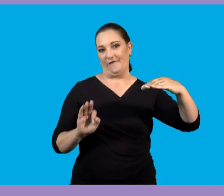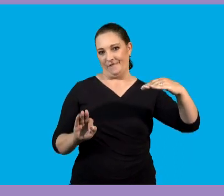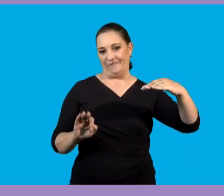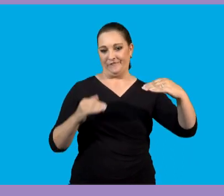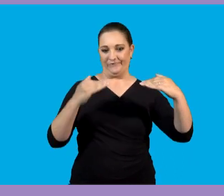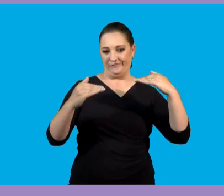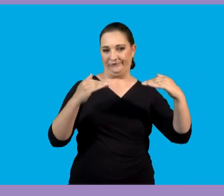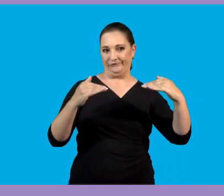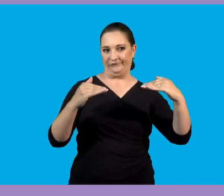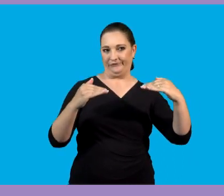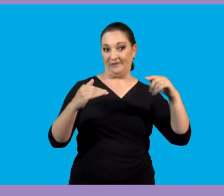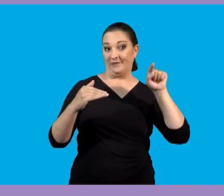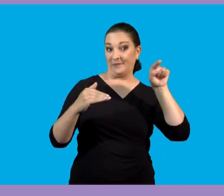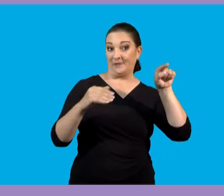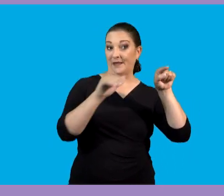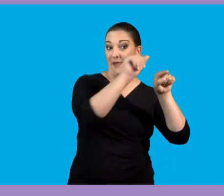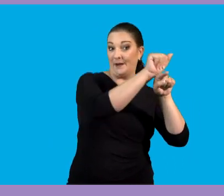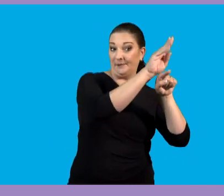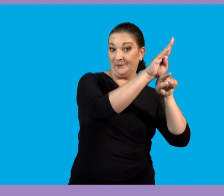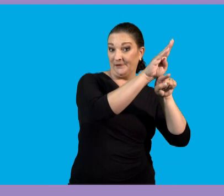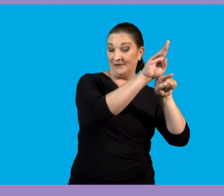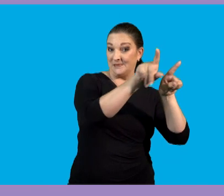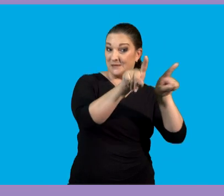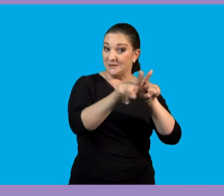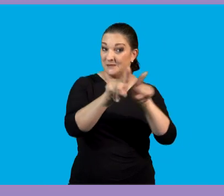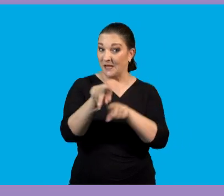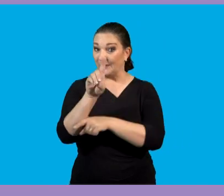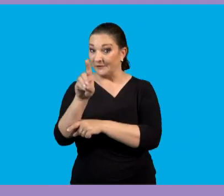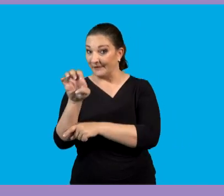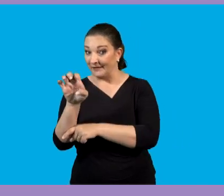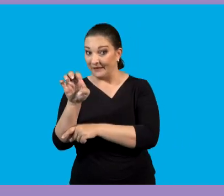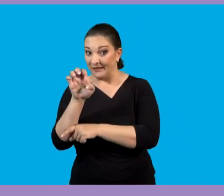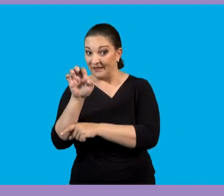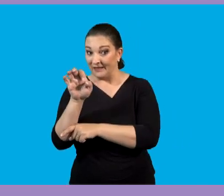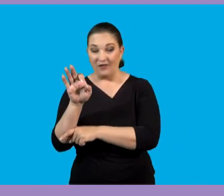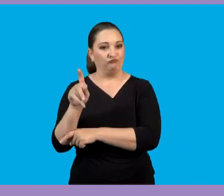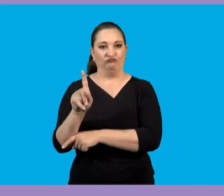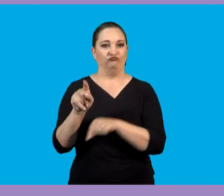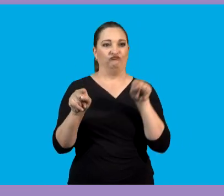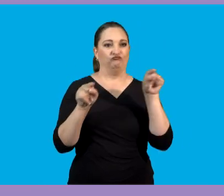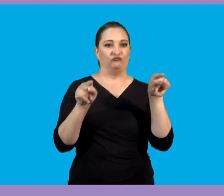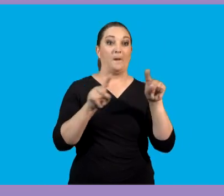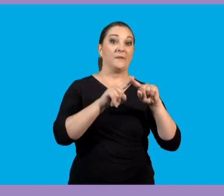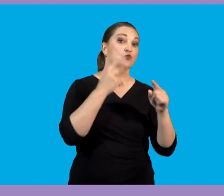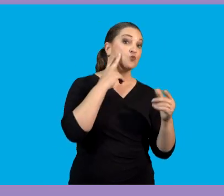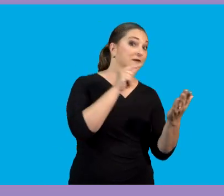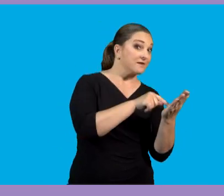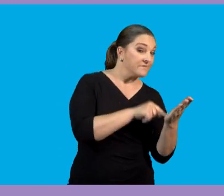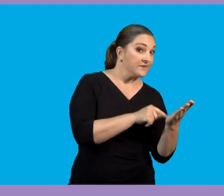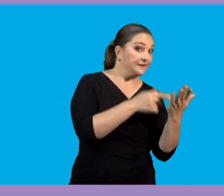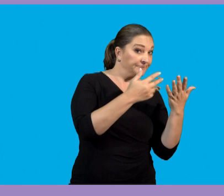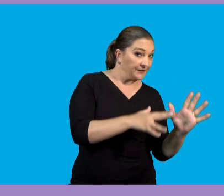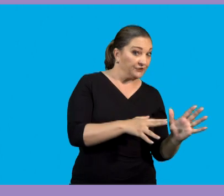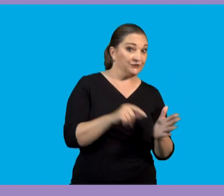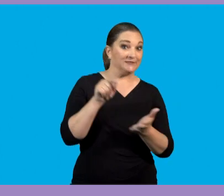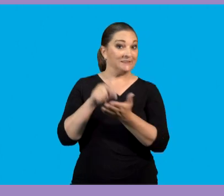DF. Now, this doesn't mean that AB is equals to DF, but what it does mean is that after we divide AB and AC,